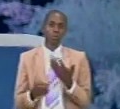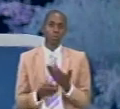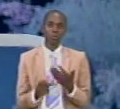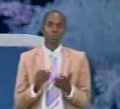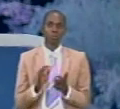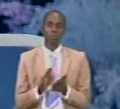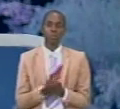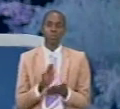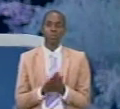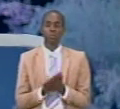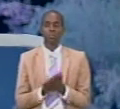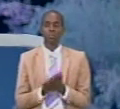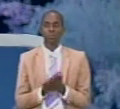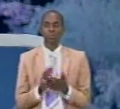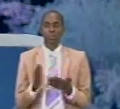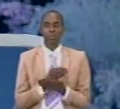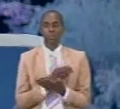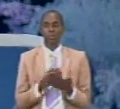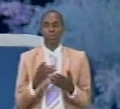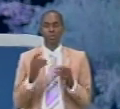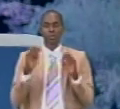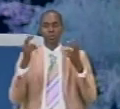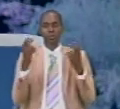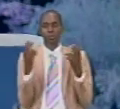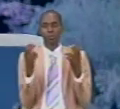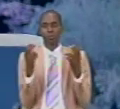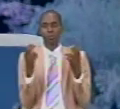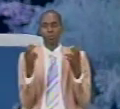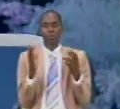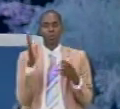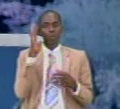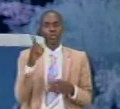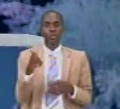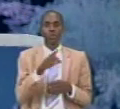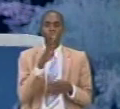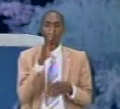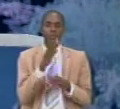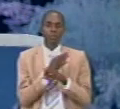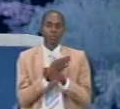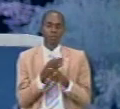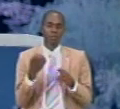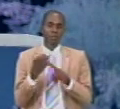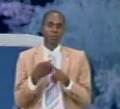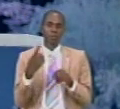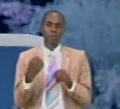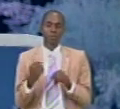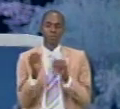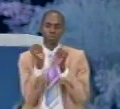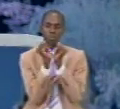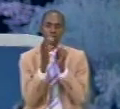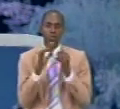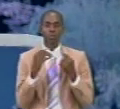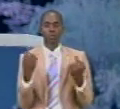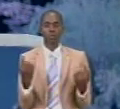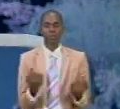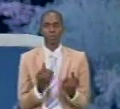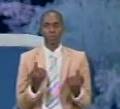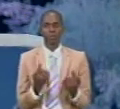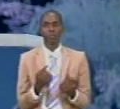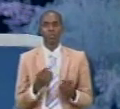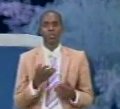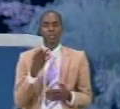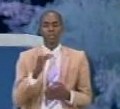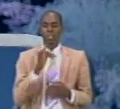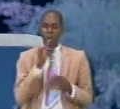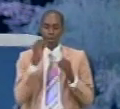would you be free from the burden of sin There Is Power in the Blood Power in the Blood will